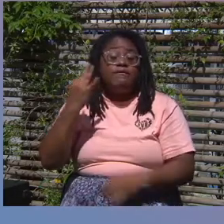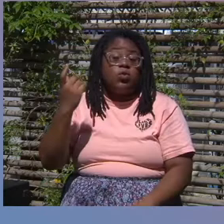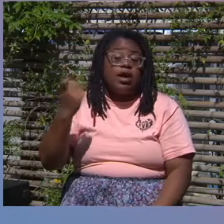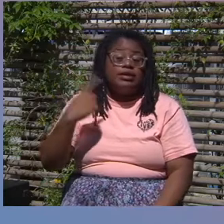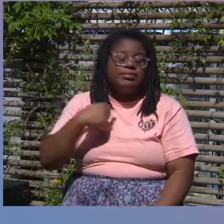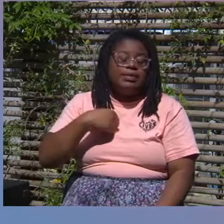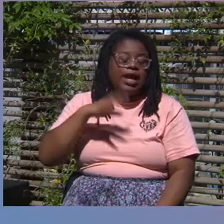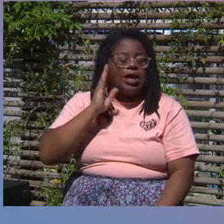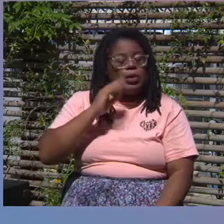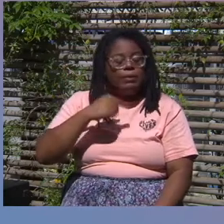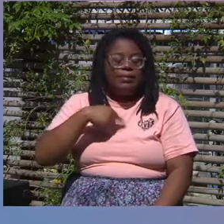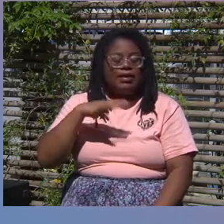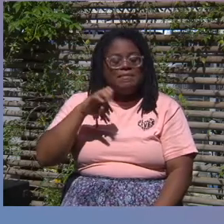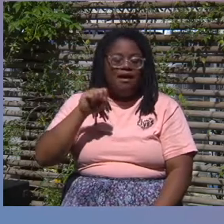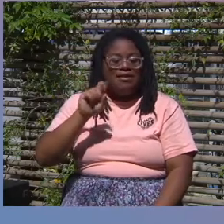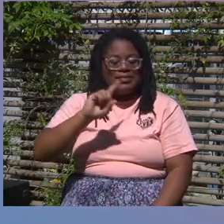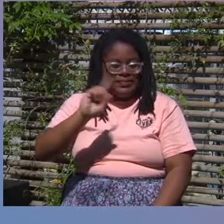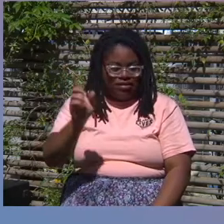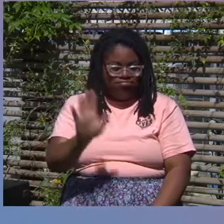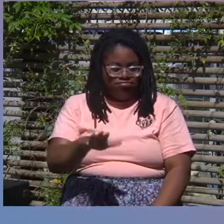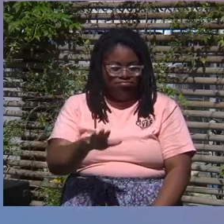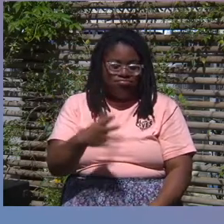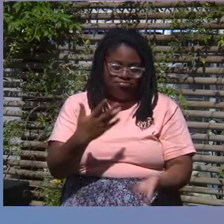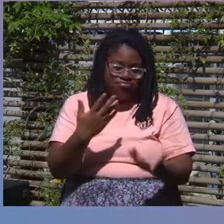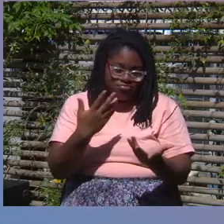Now, I know I'm a little biased, but I'm going to say shit.